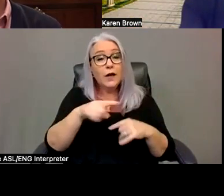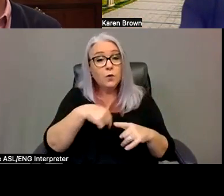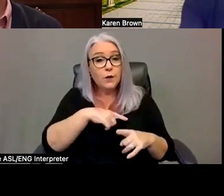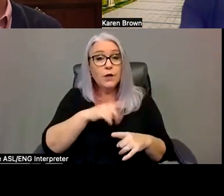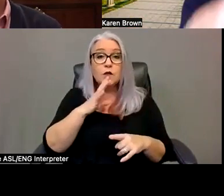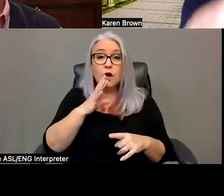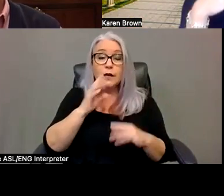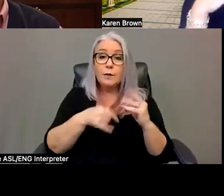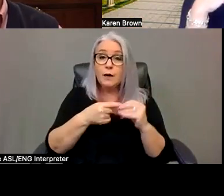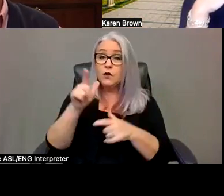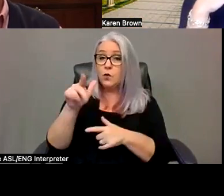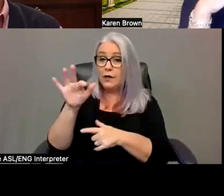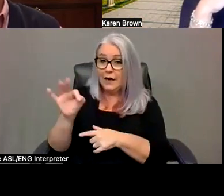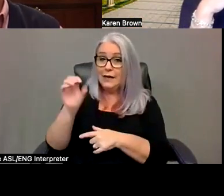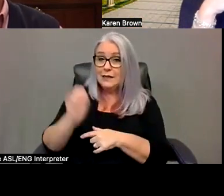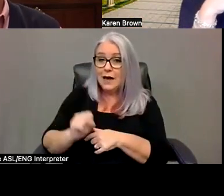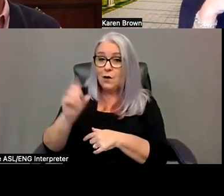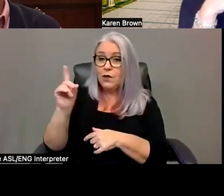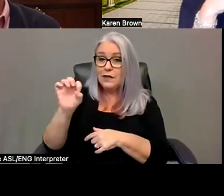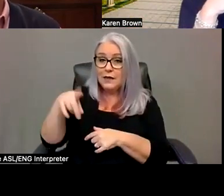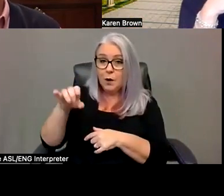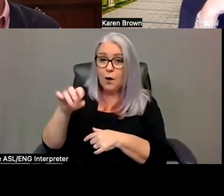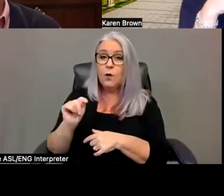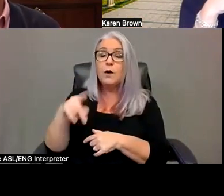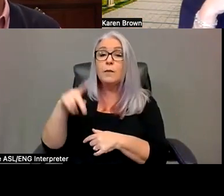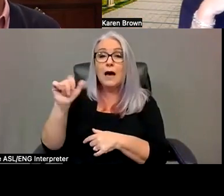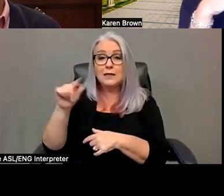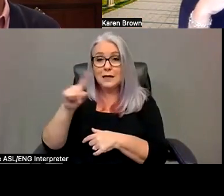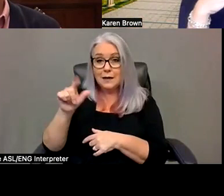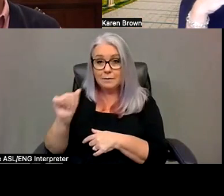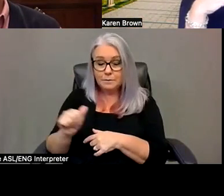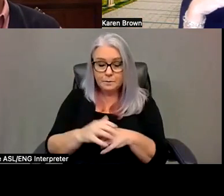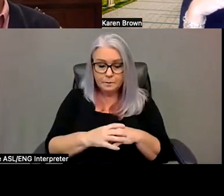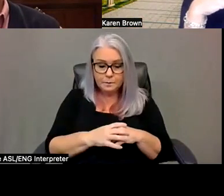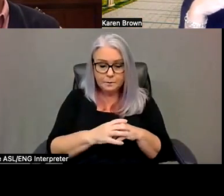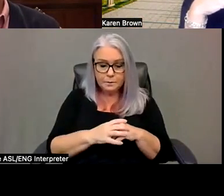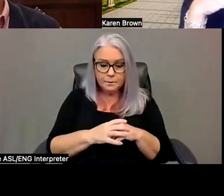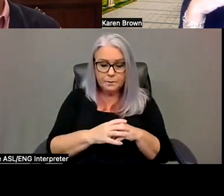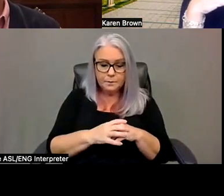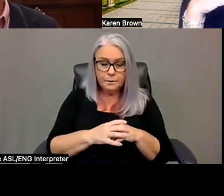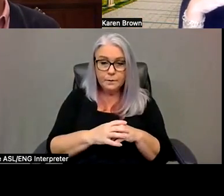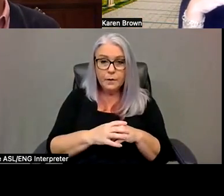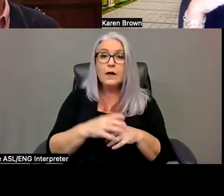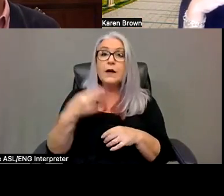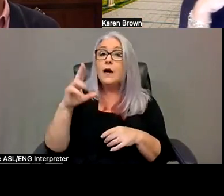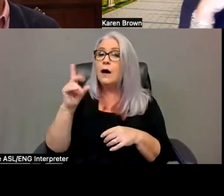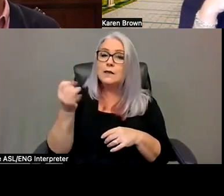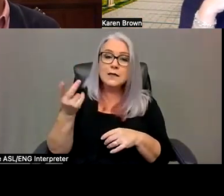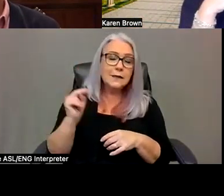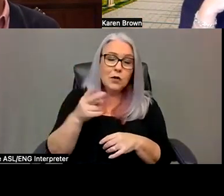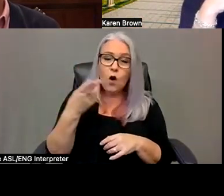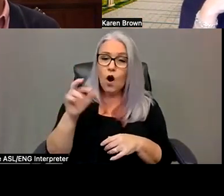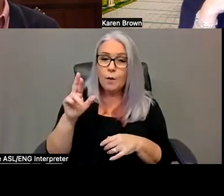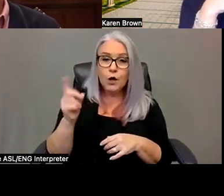South Depot Plaza. I know that, yes, Hudson Harbor is not finished, and